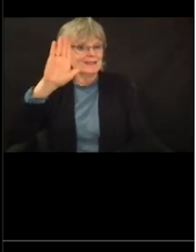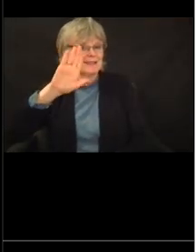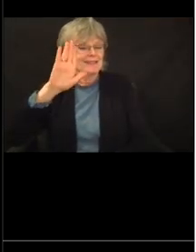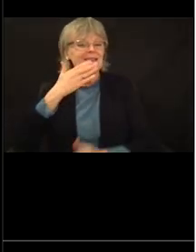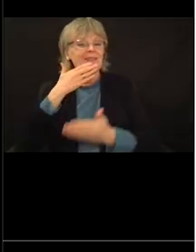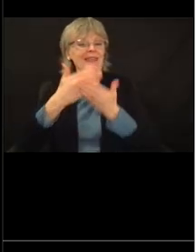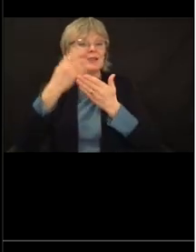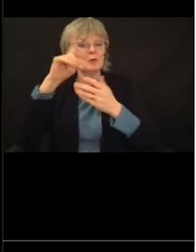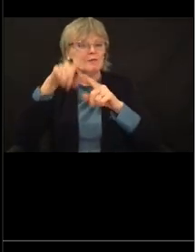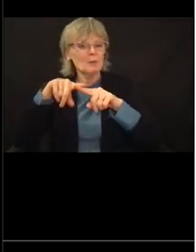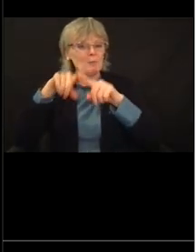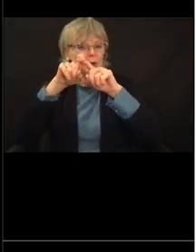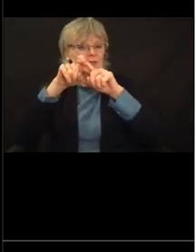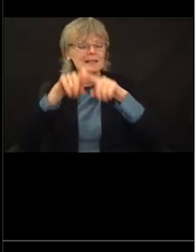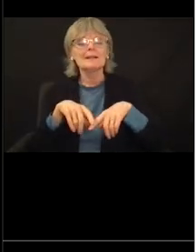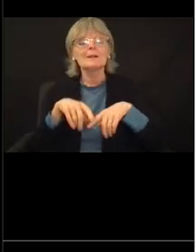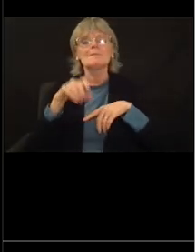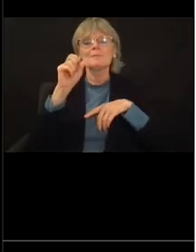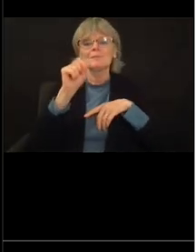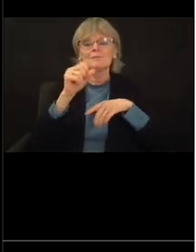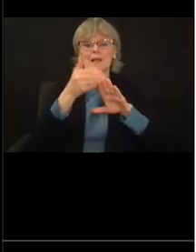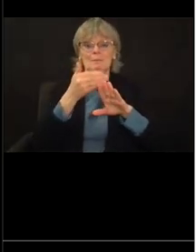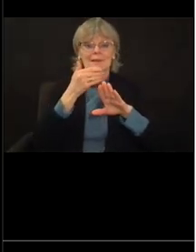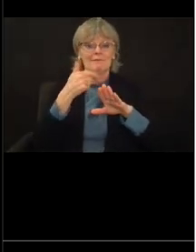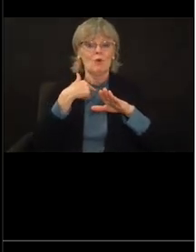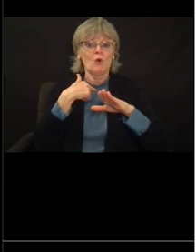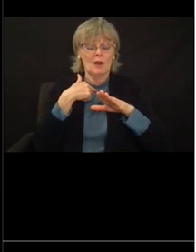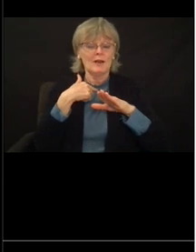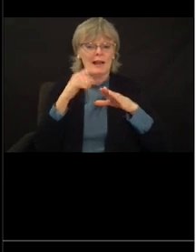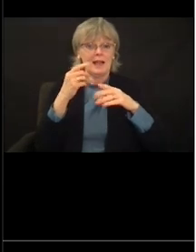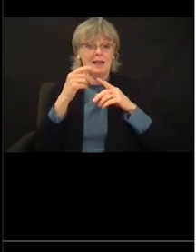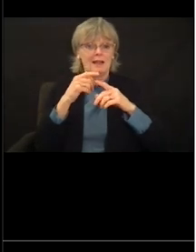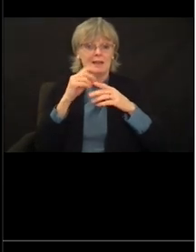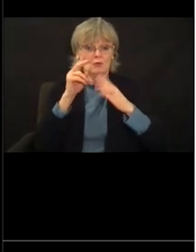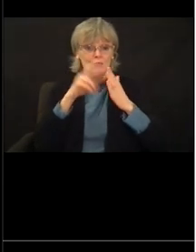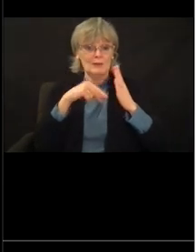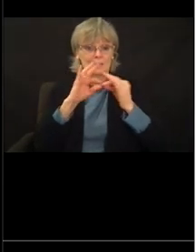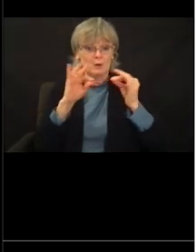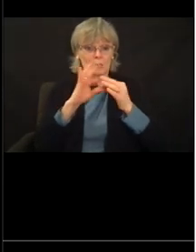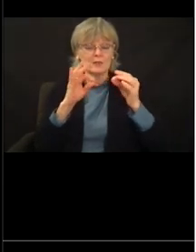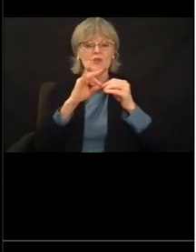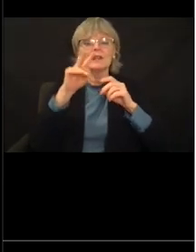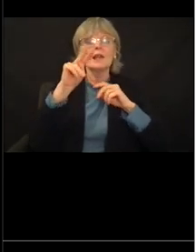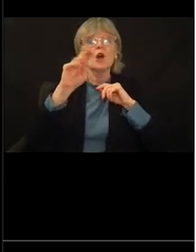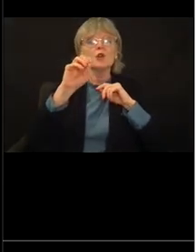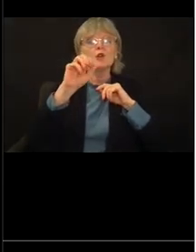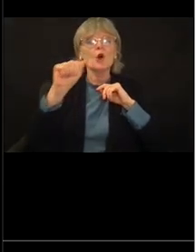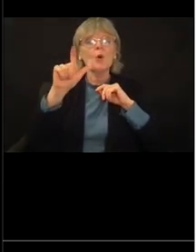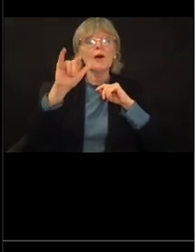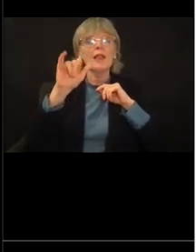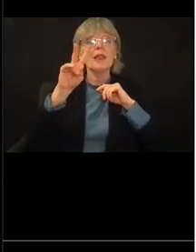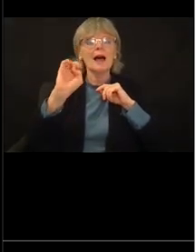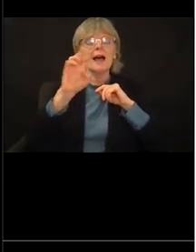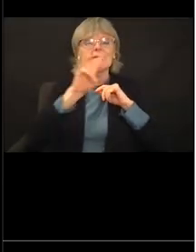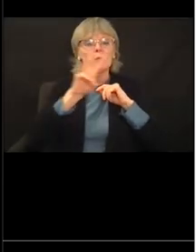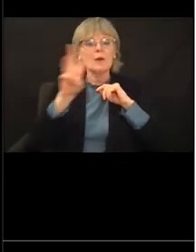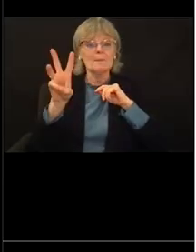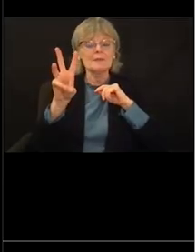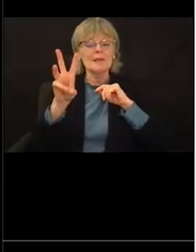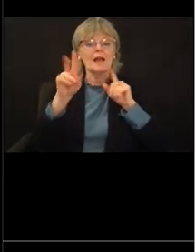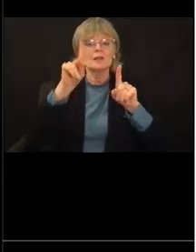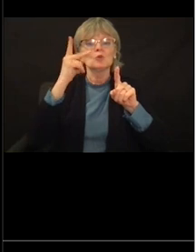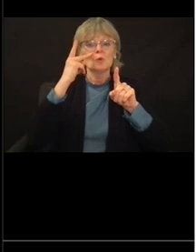Wendy. I will just mention, too, before I share the questions, that if you go to the NOAA Live website under our listing for